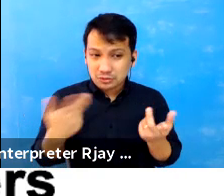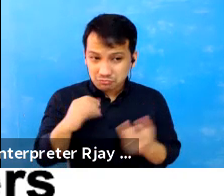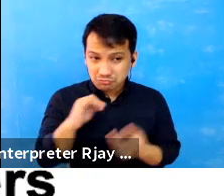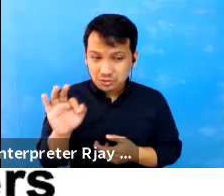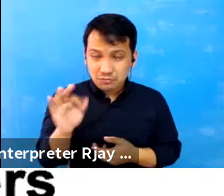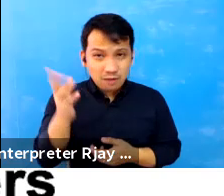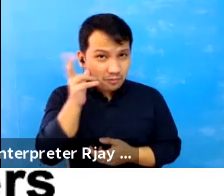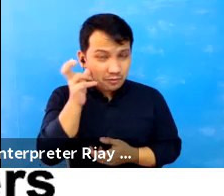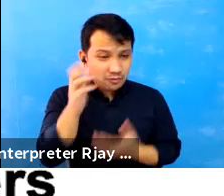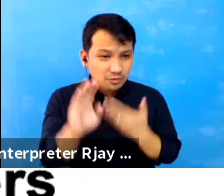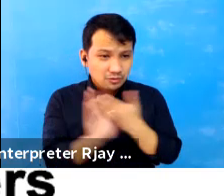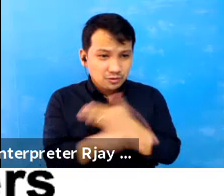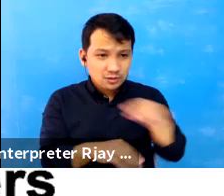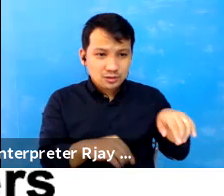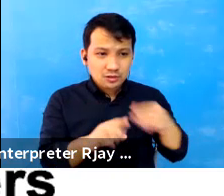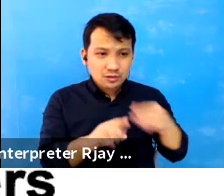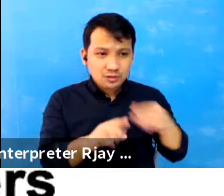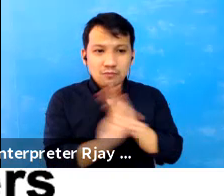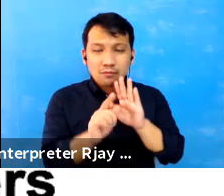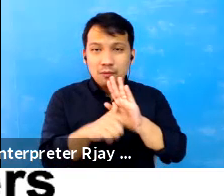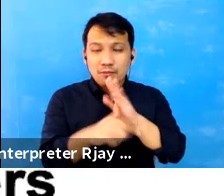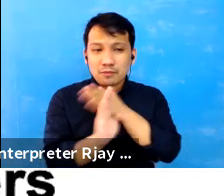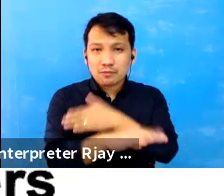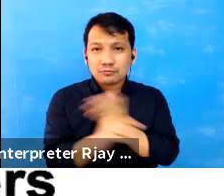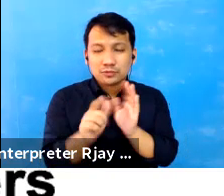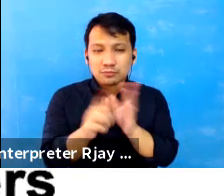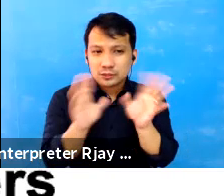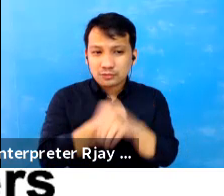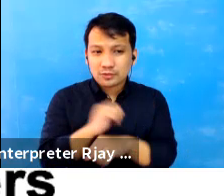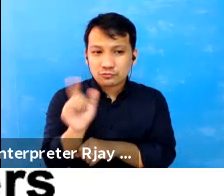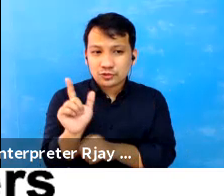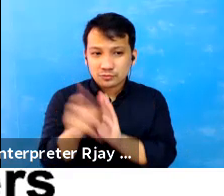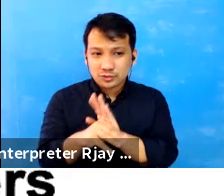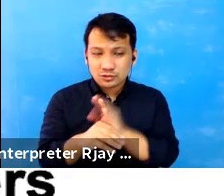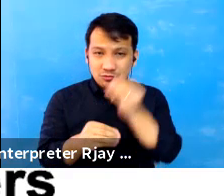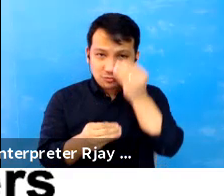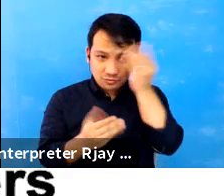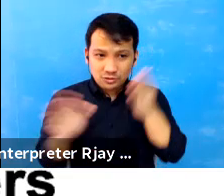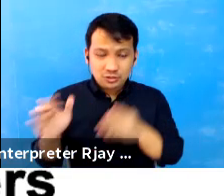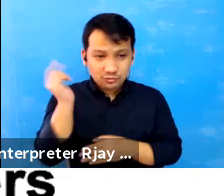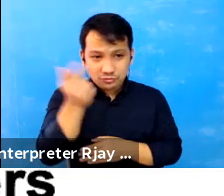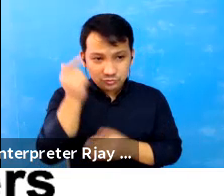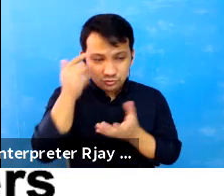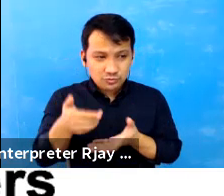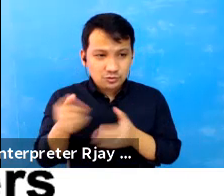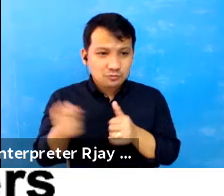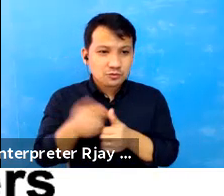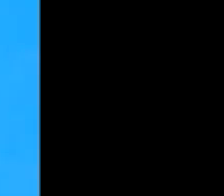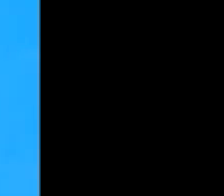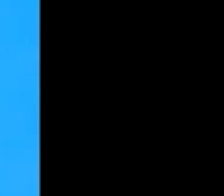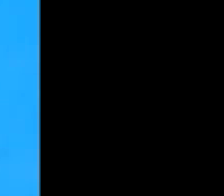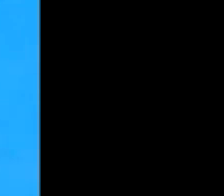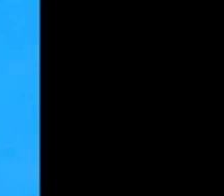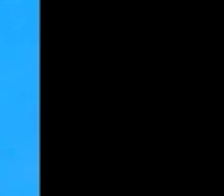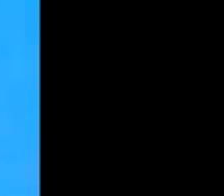then Para we we'll can get back to you. return to you po siguro after 20 minutes. We'll ask po si Right. Governor Uy to present first, if that's okay with